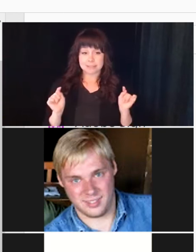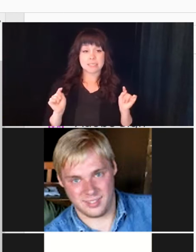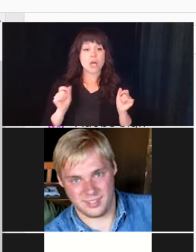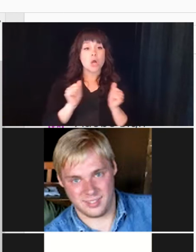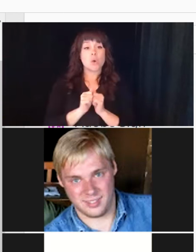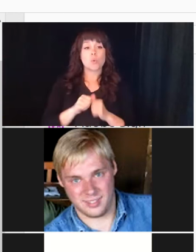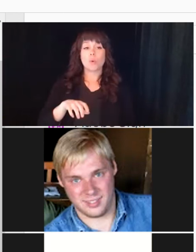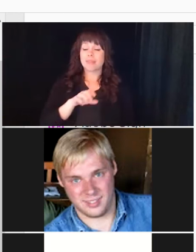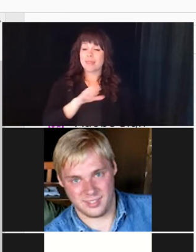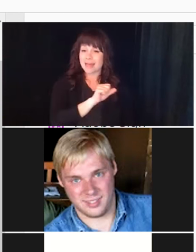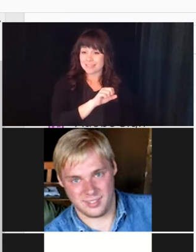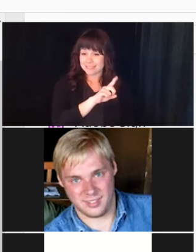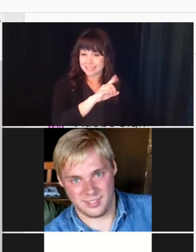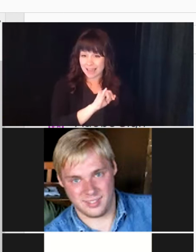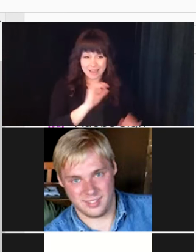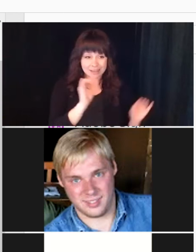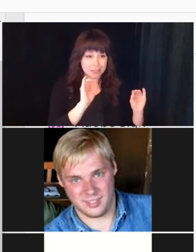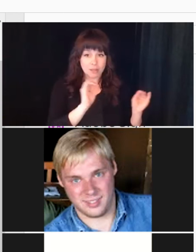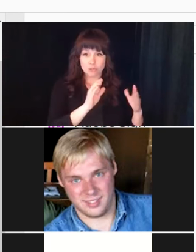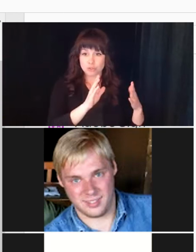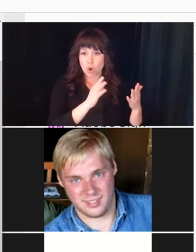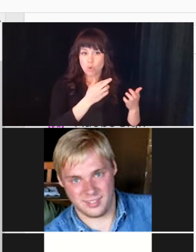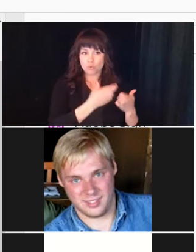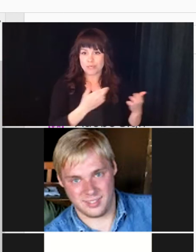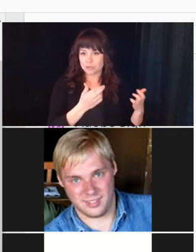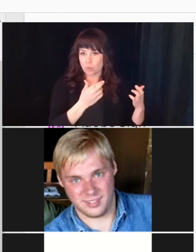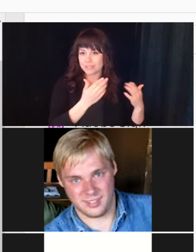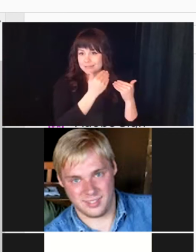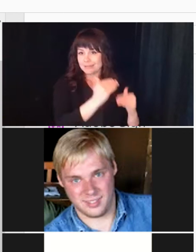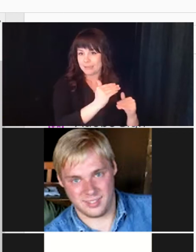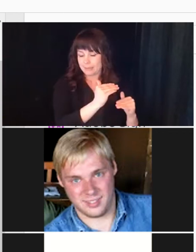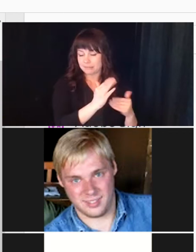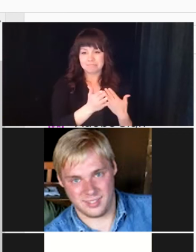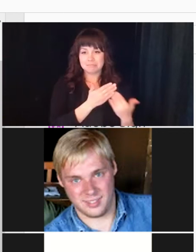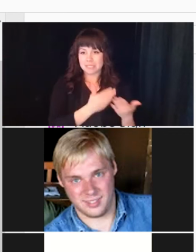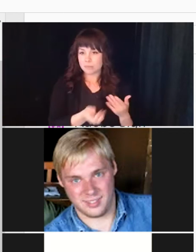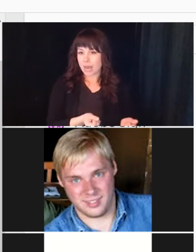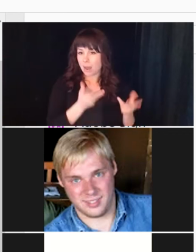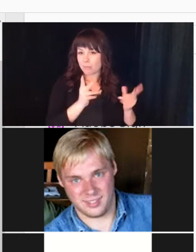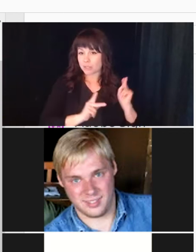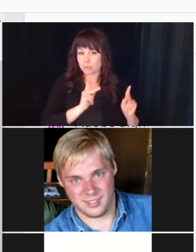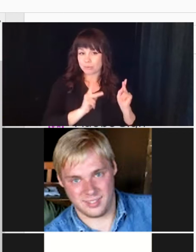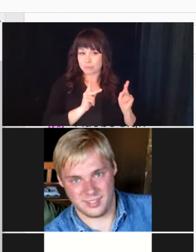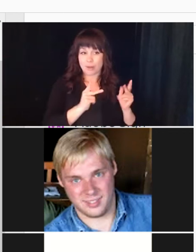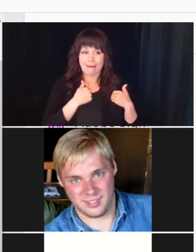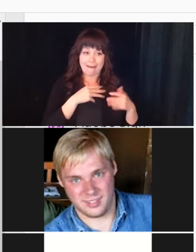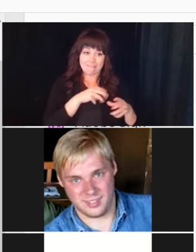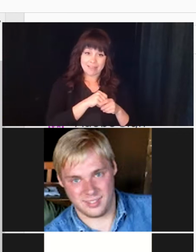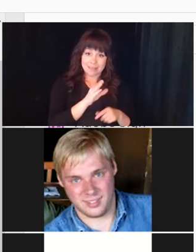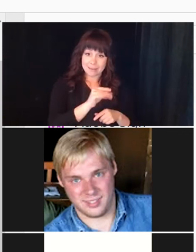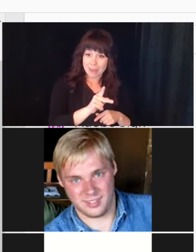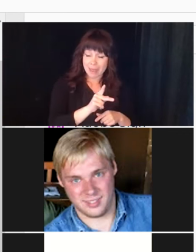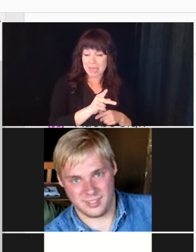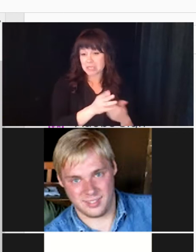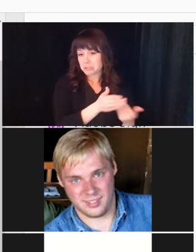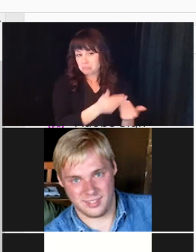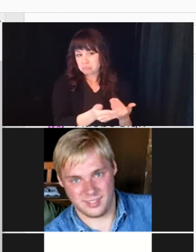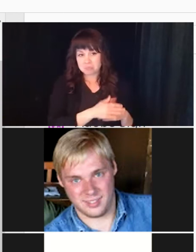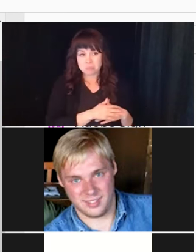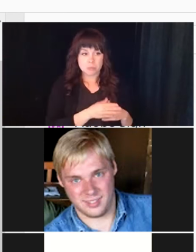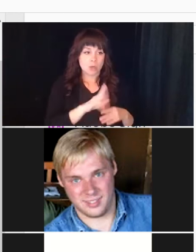SSDI, there's no resource limit. So it doesn't matter how much a person has in the bank. It doesn't matter what kind of property